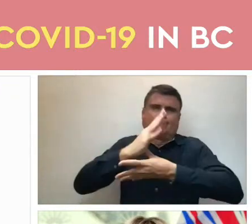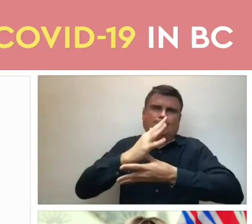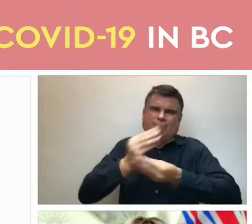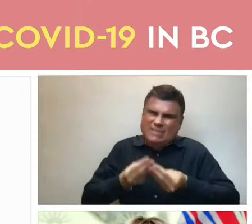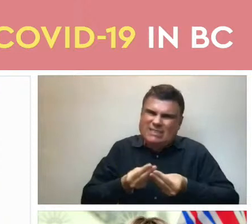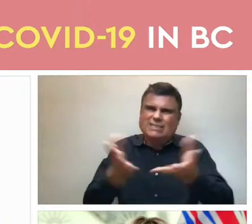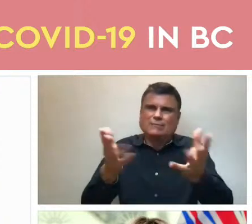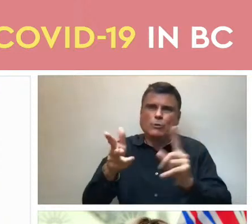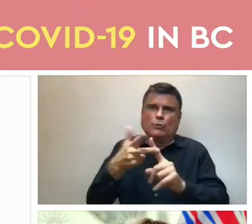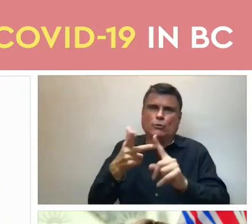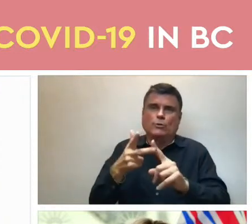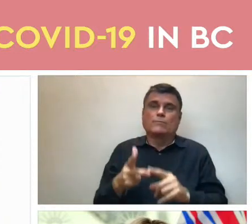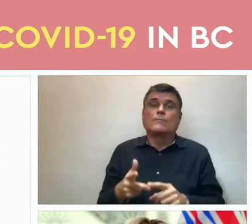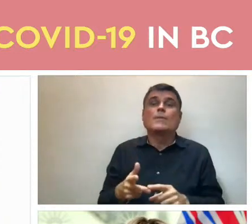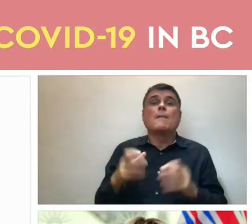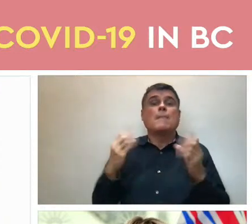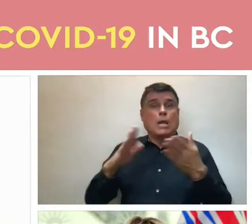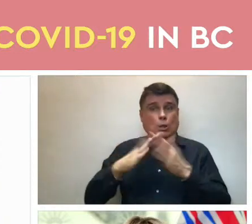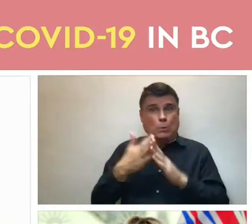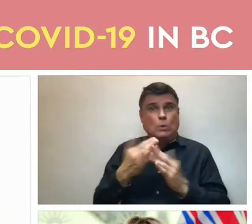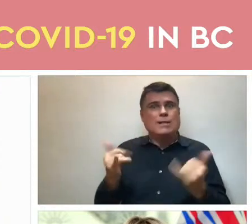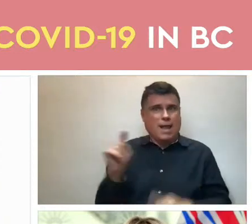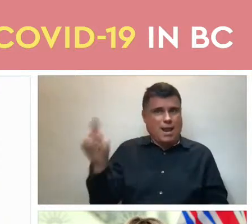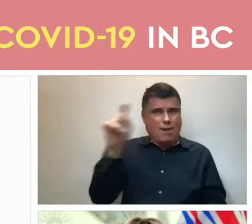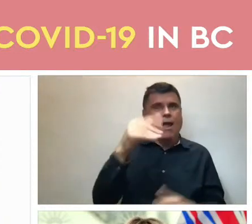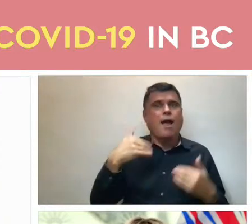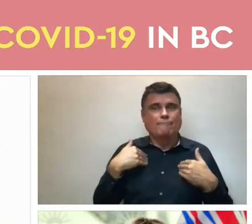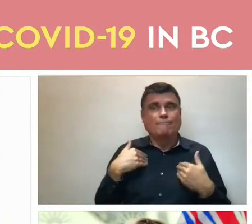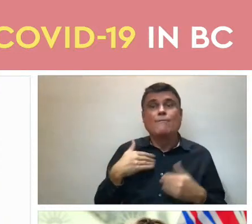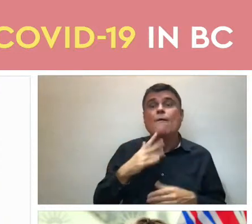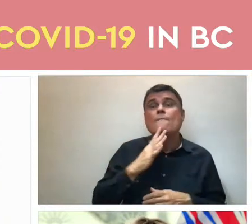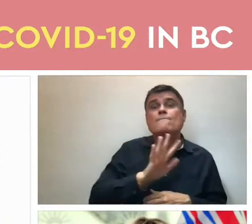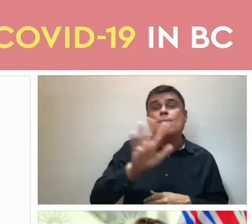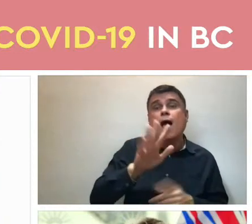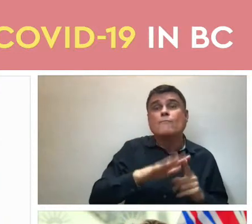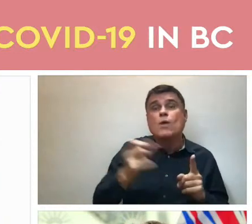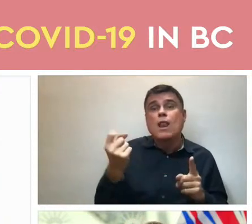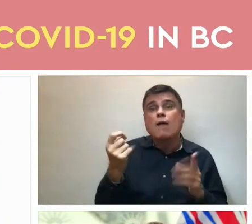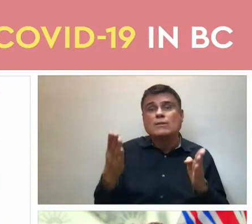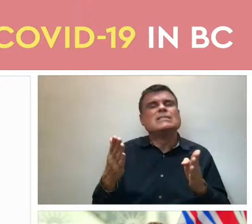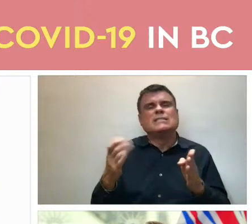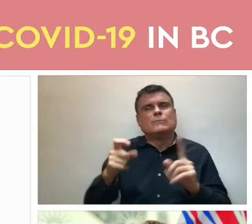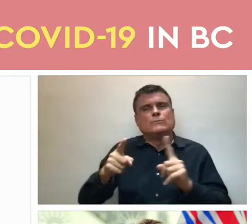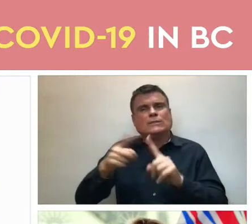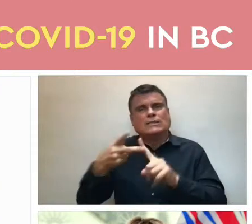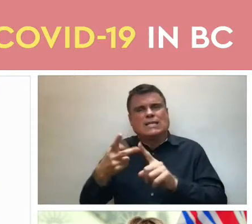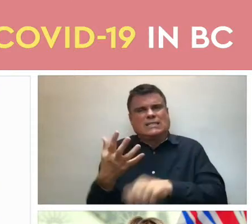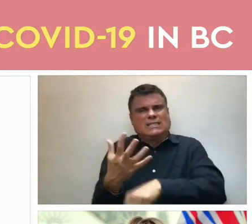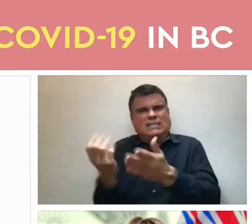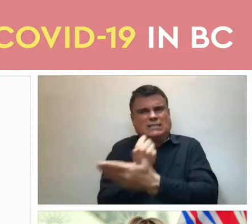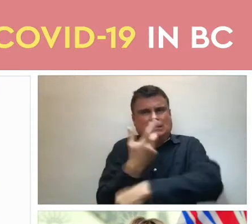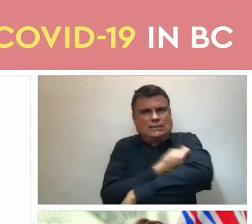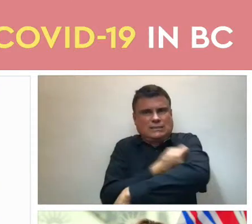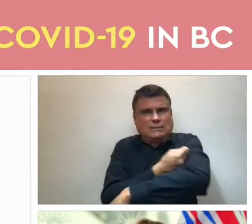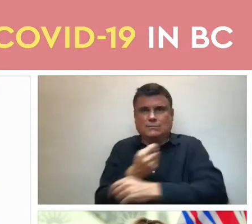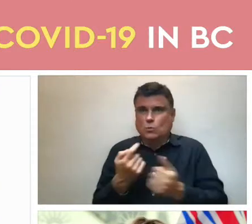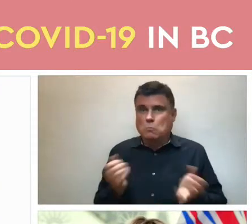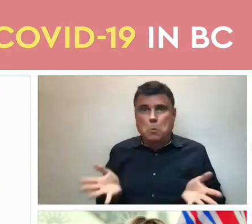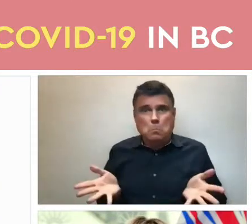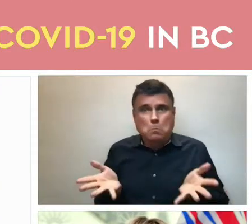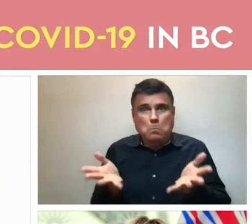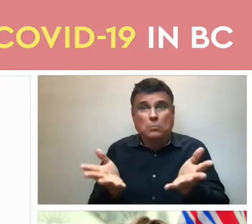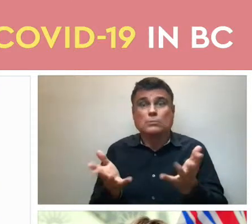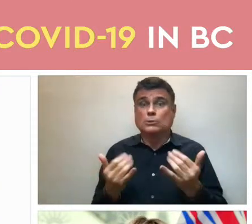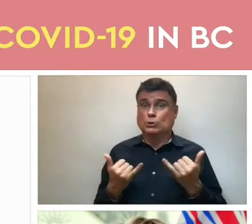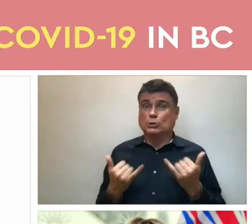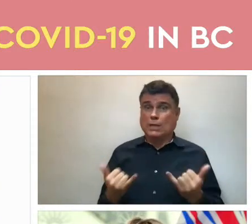communities around the province. That's been our focus in the next little while, and today we've made the announcement about working with pharmacies